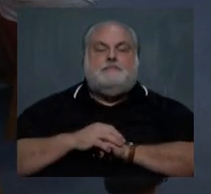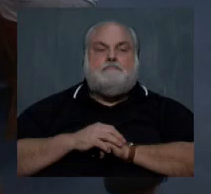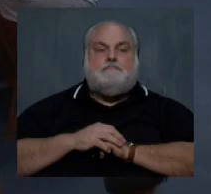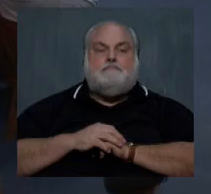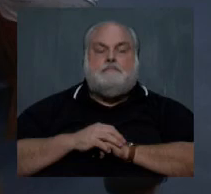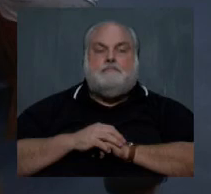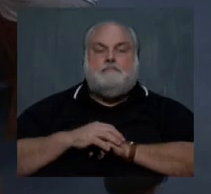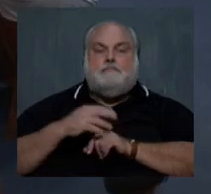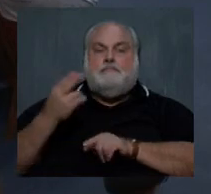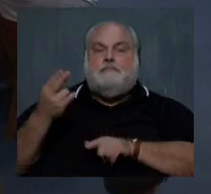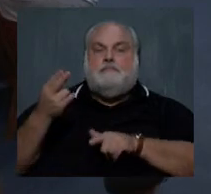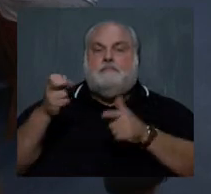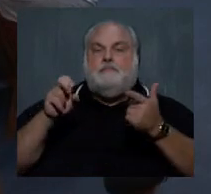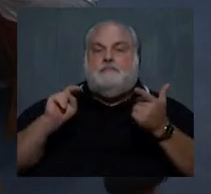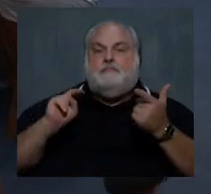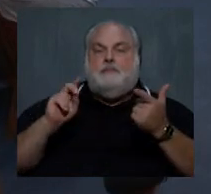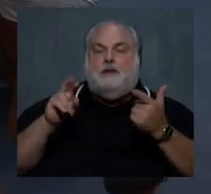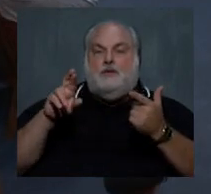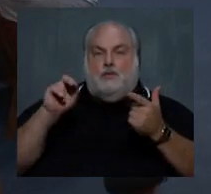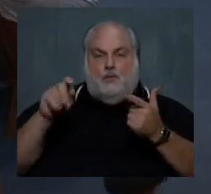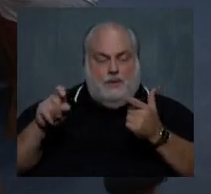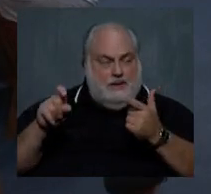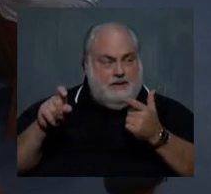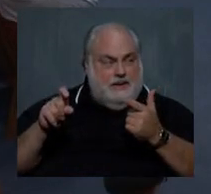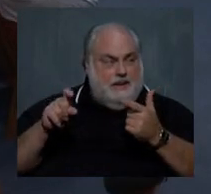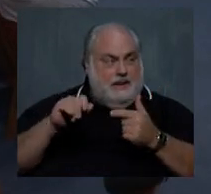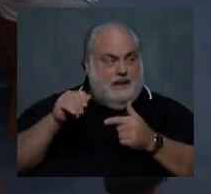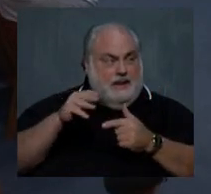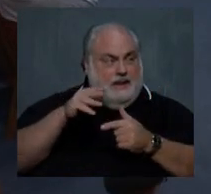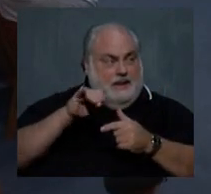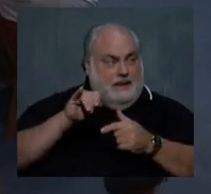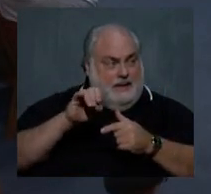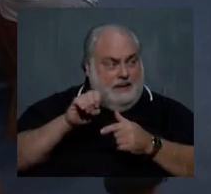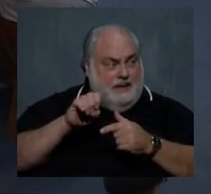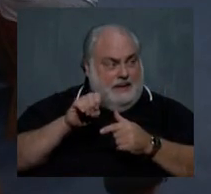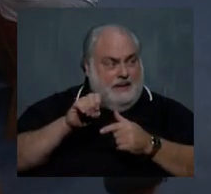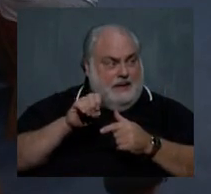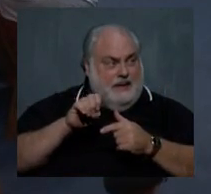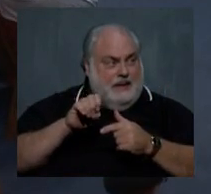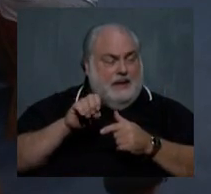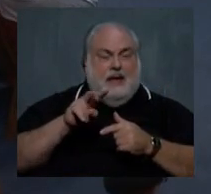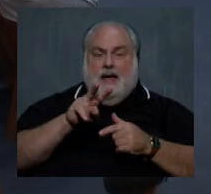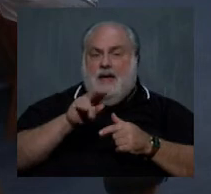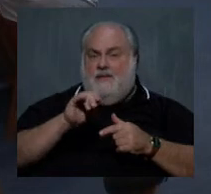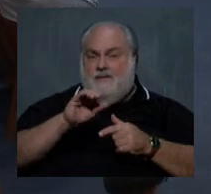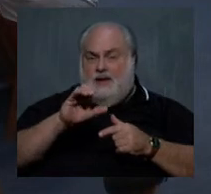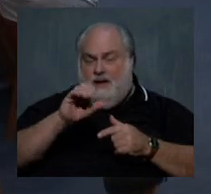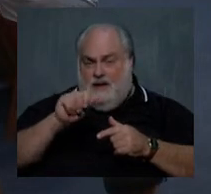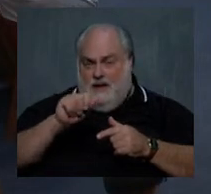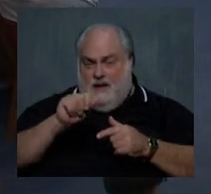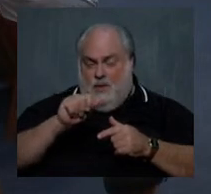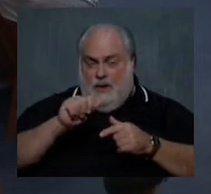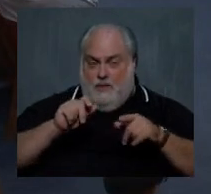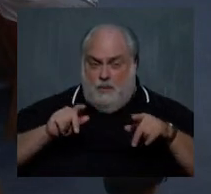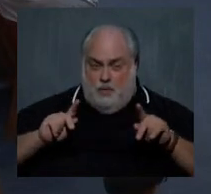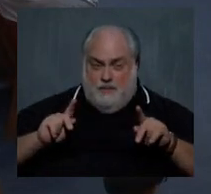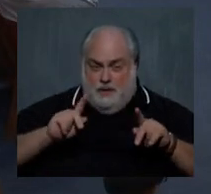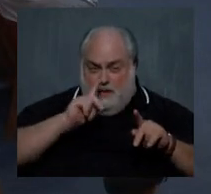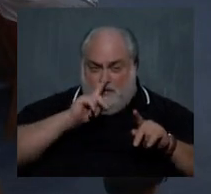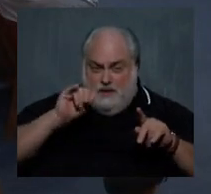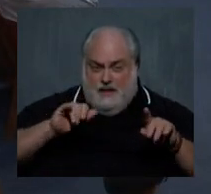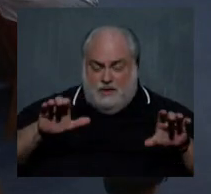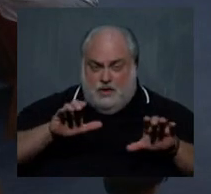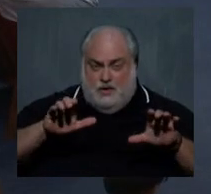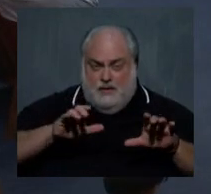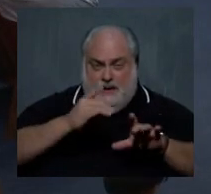Director Hendricks, you're recognized. Jamie, since the subject has come up about liquor, would they have to get permits and all that to do